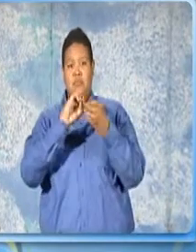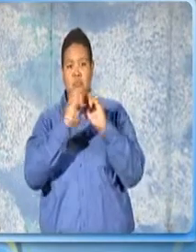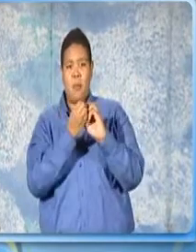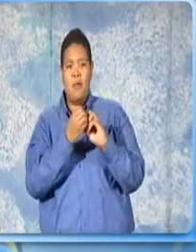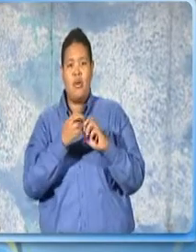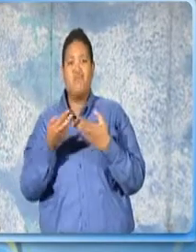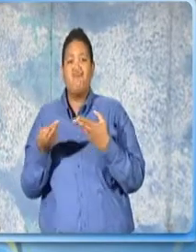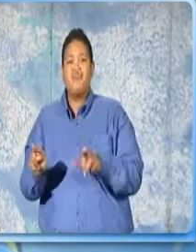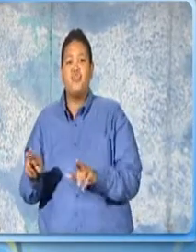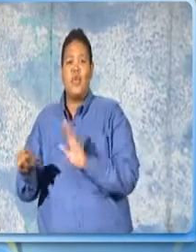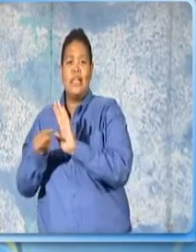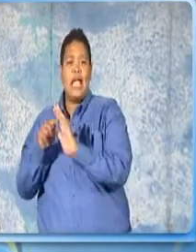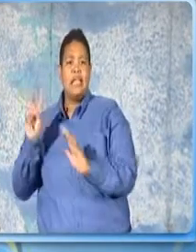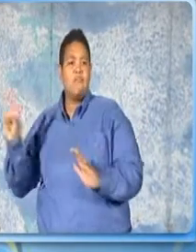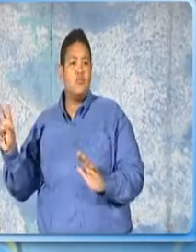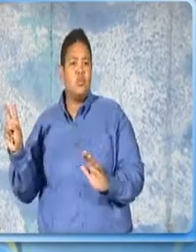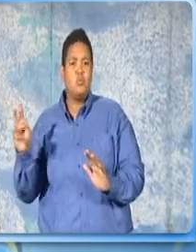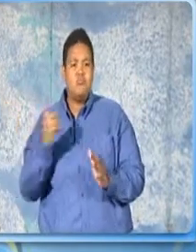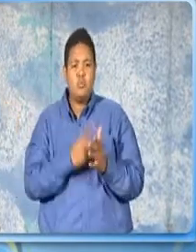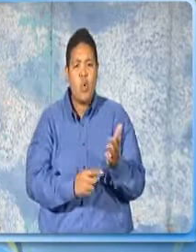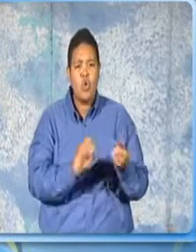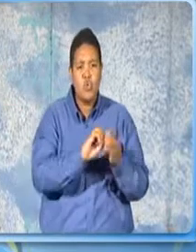-2. What is the number?